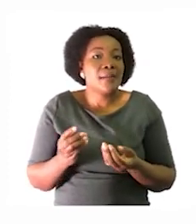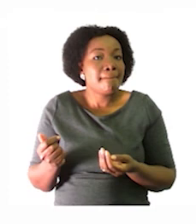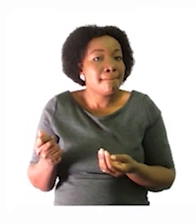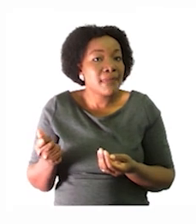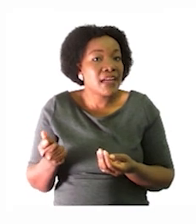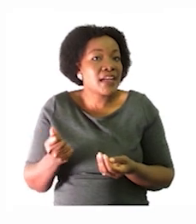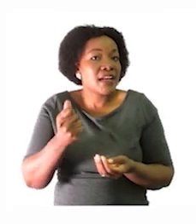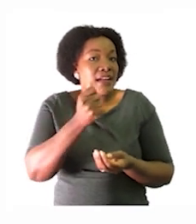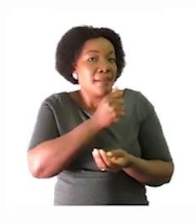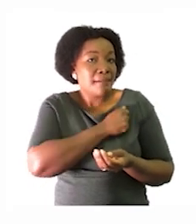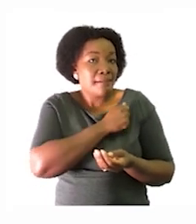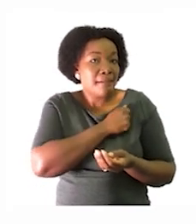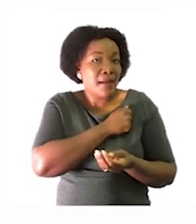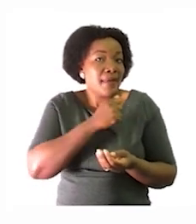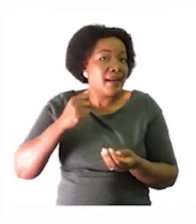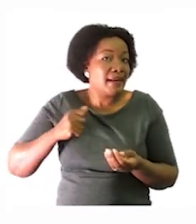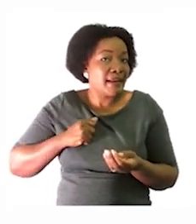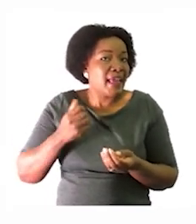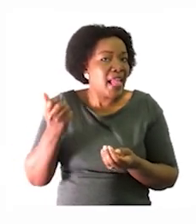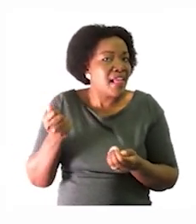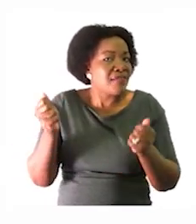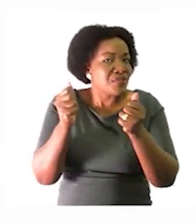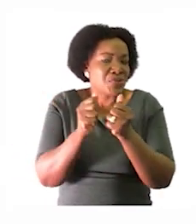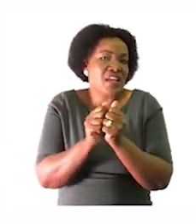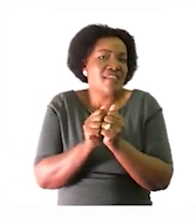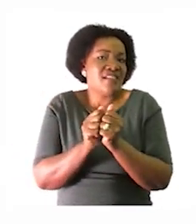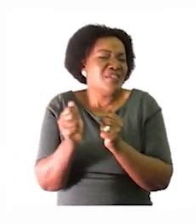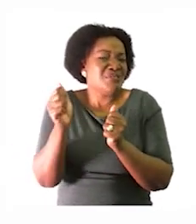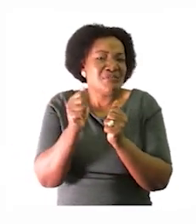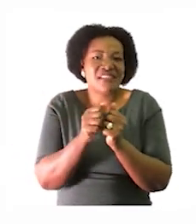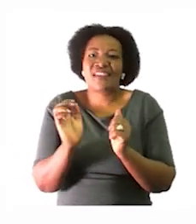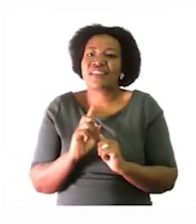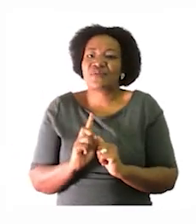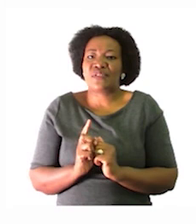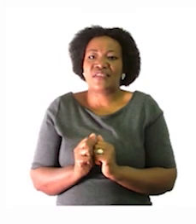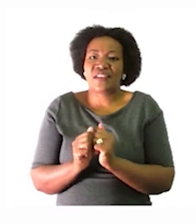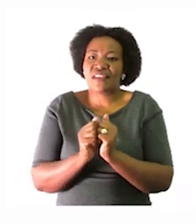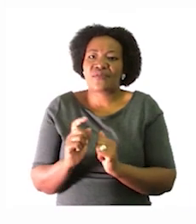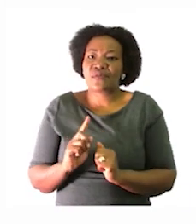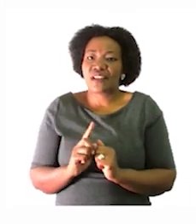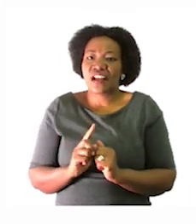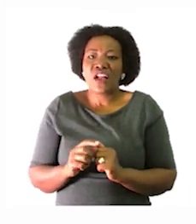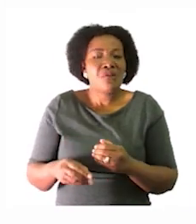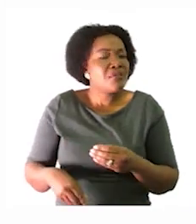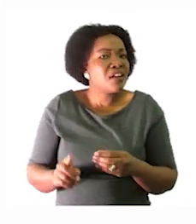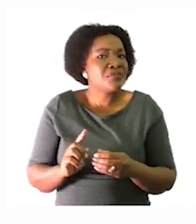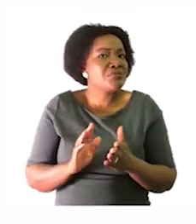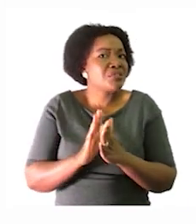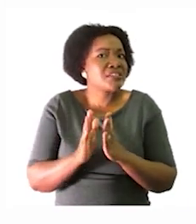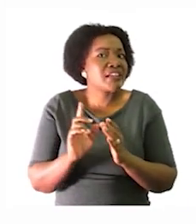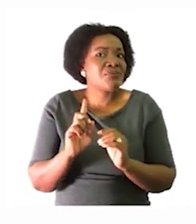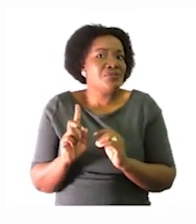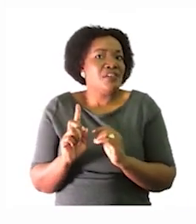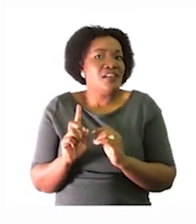all together? All together. What does it mean? Together means you have to use a certain operation